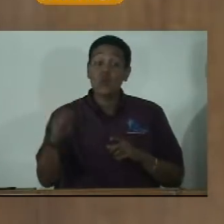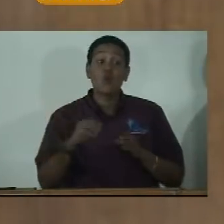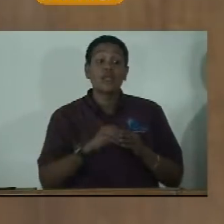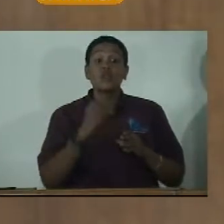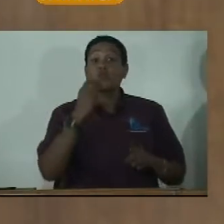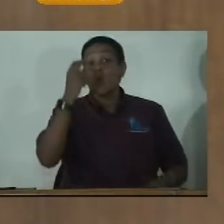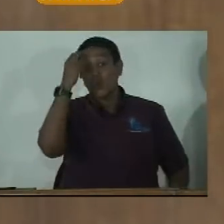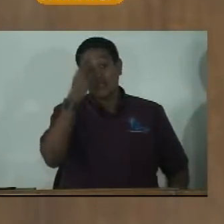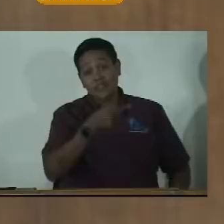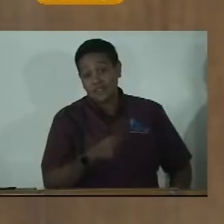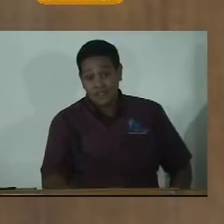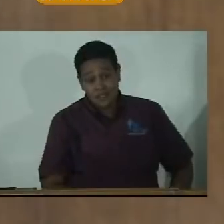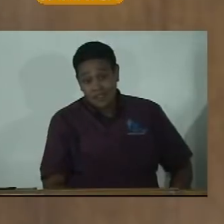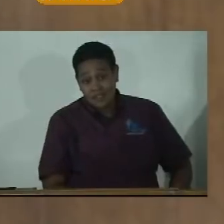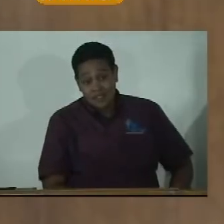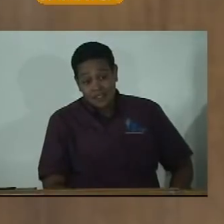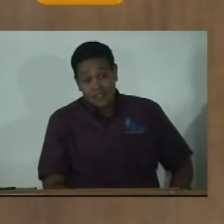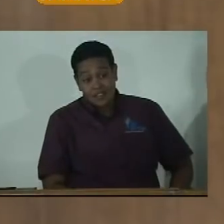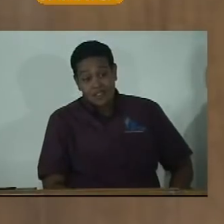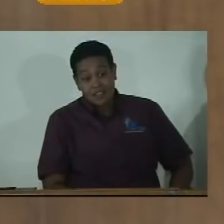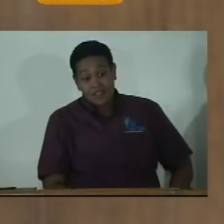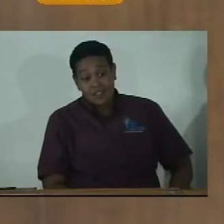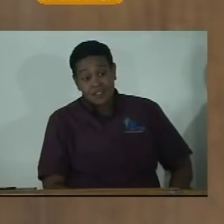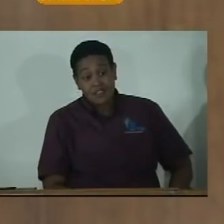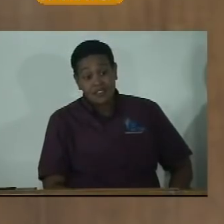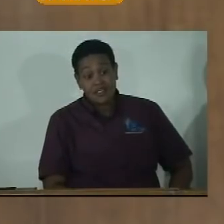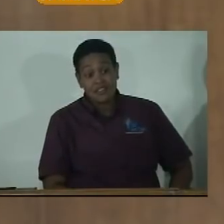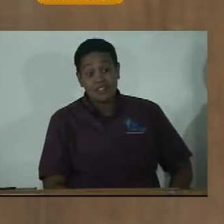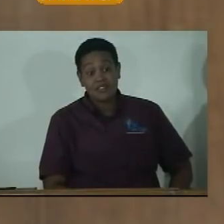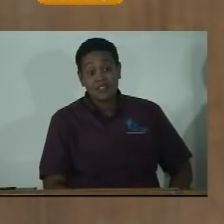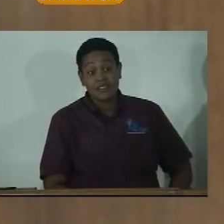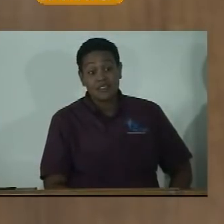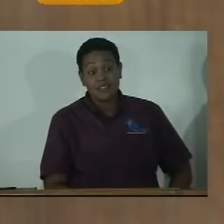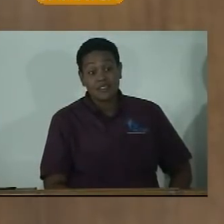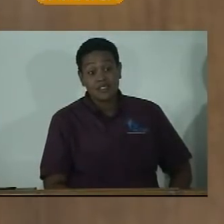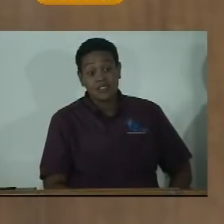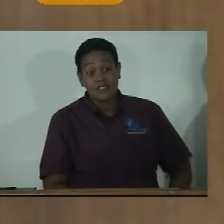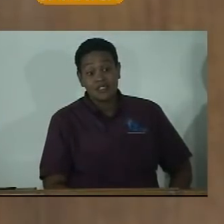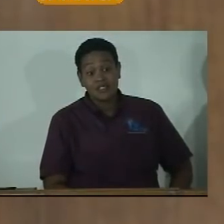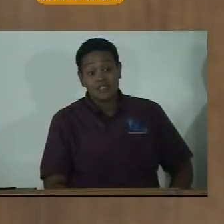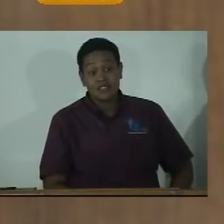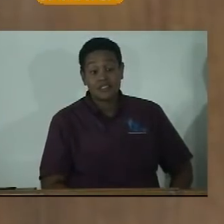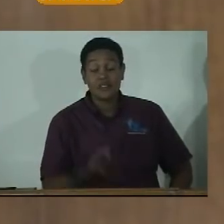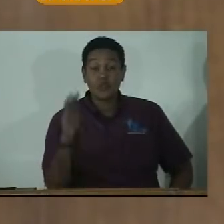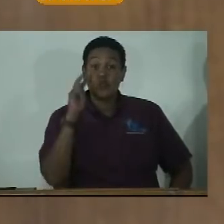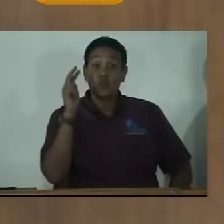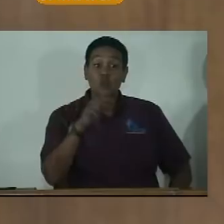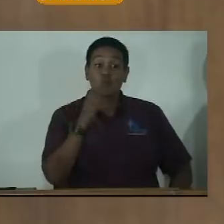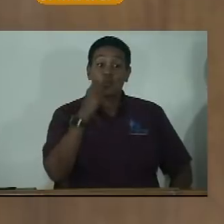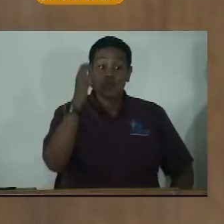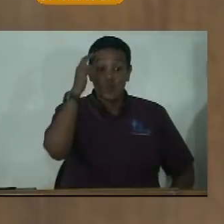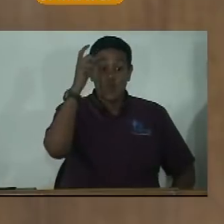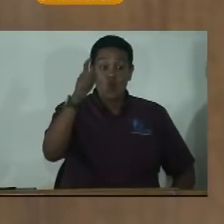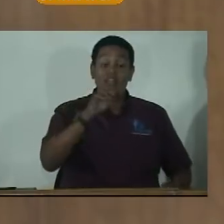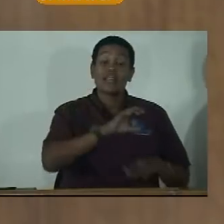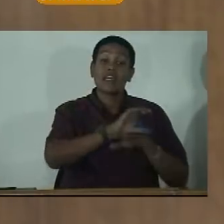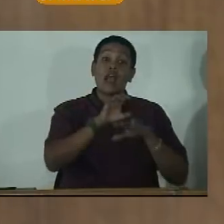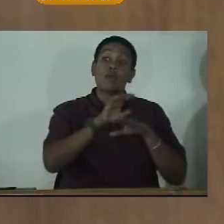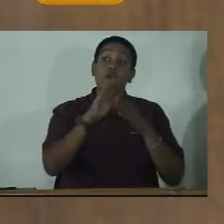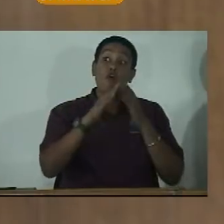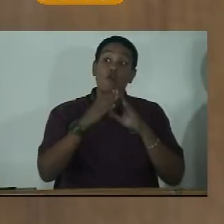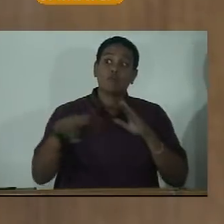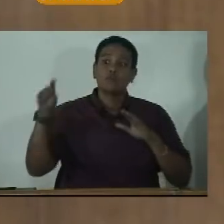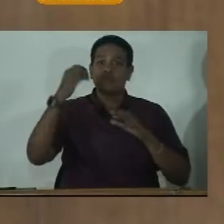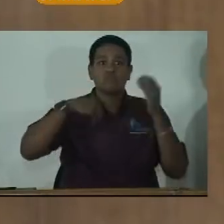mutton, as I said, where we import alone into Chevron, because I keep saying mutton, into goat. But the Caribbean also consumes